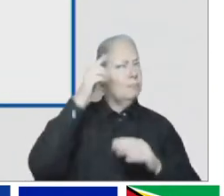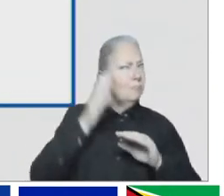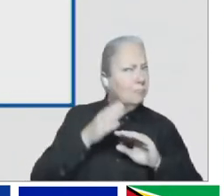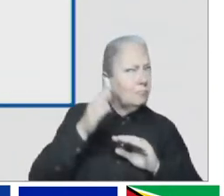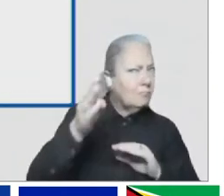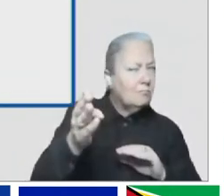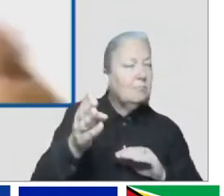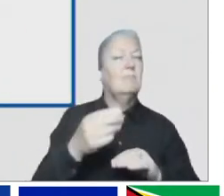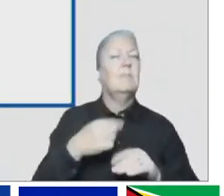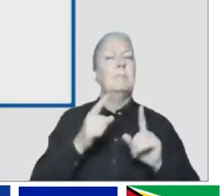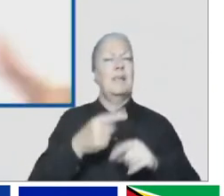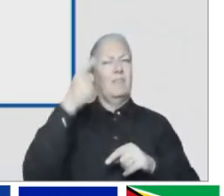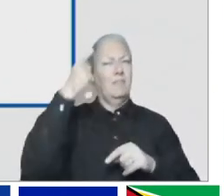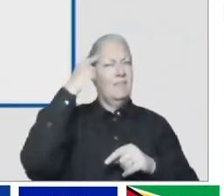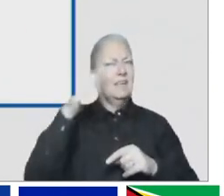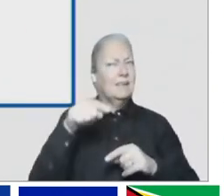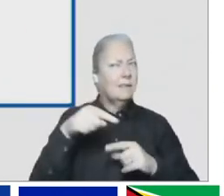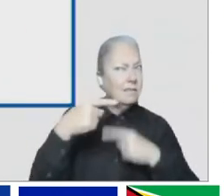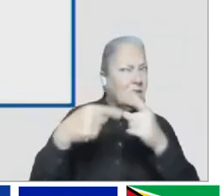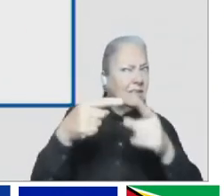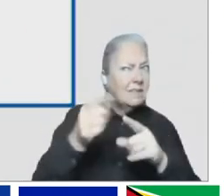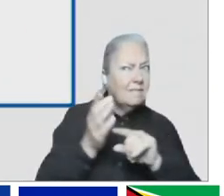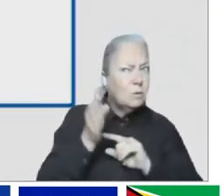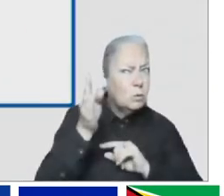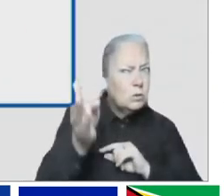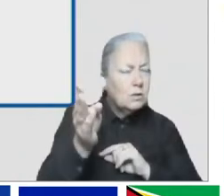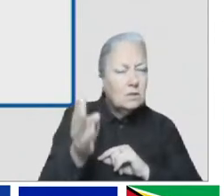begin to build resilience in our overall